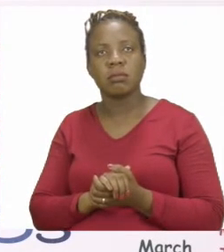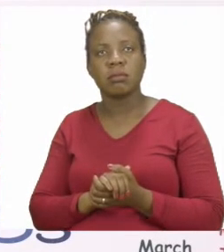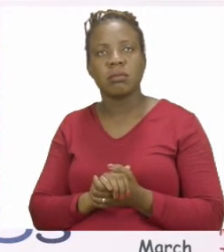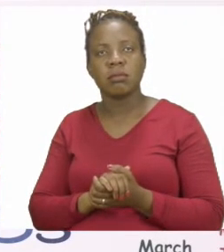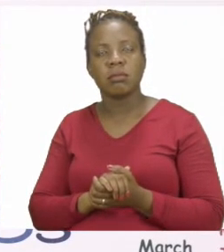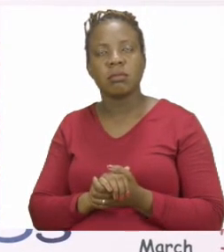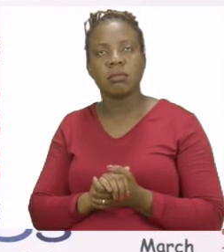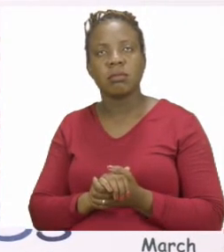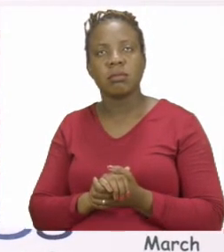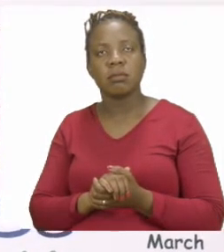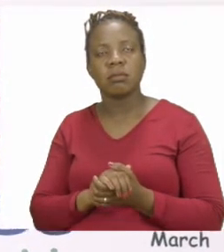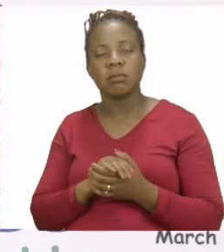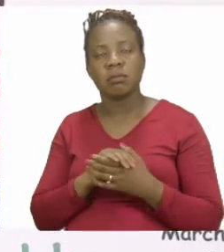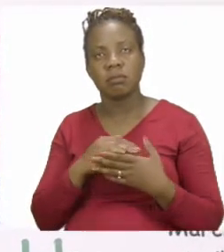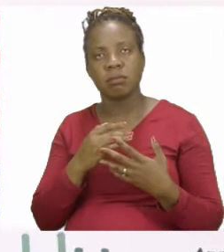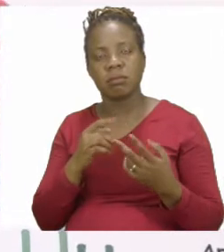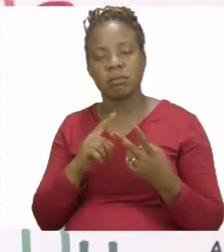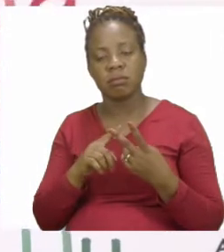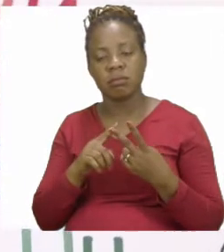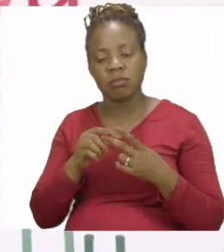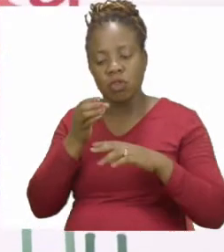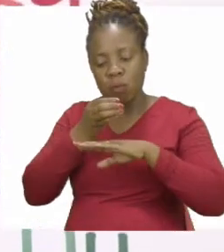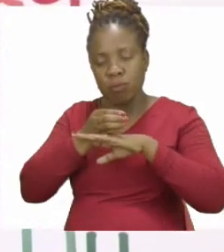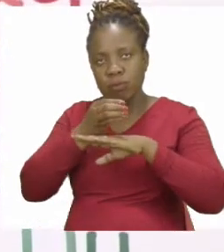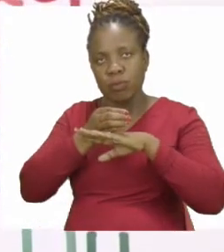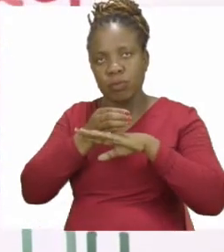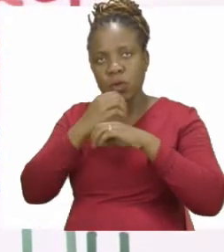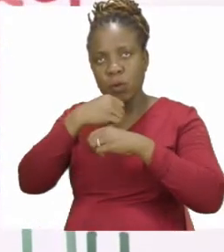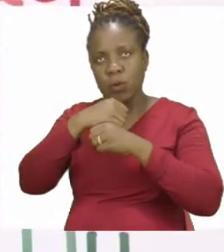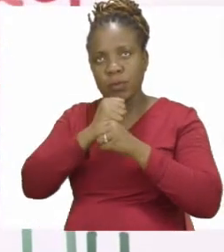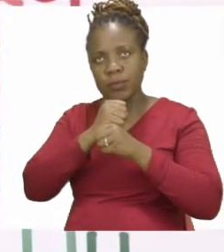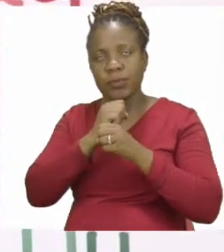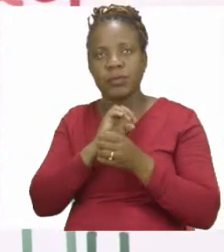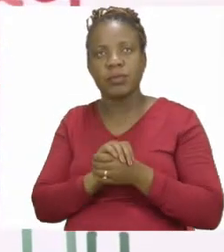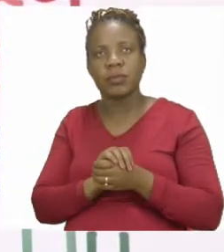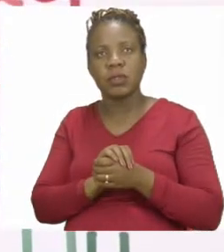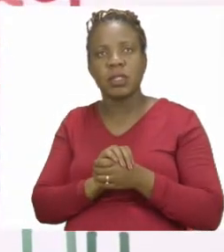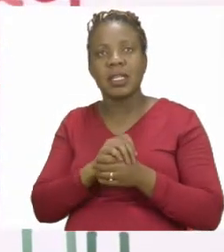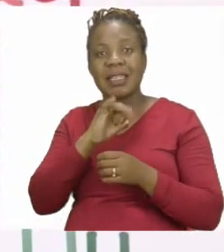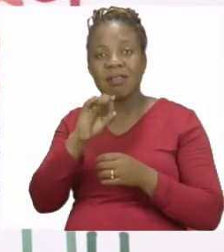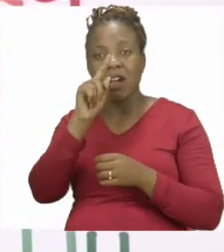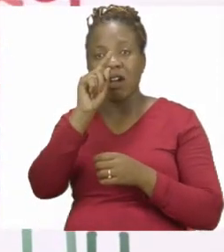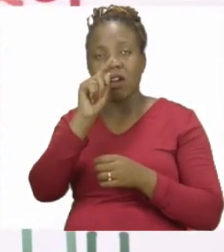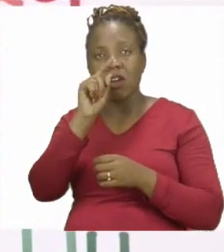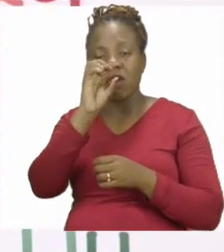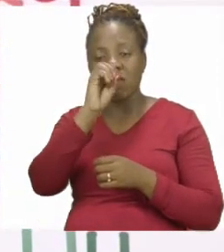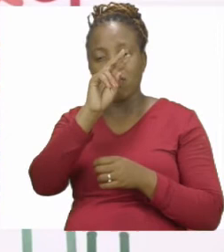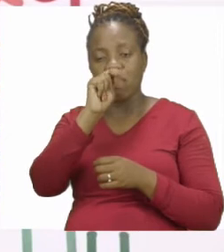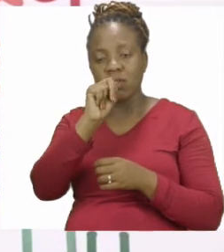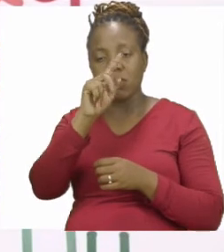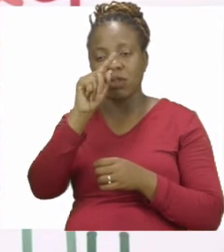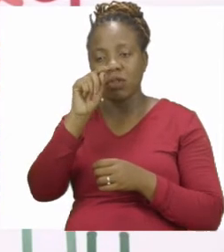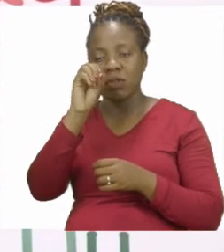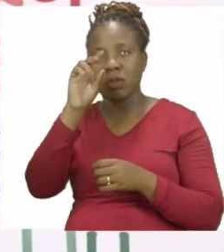then I also have a coffee mug. So when we say something is on top, that would mean